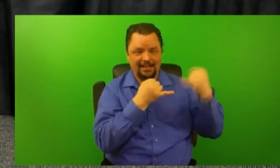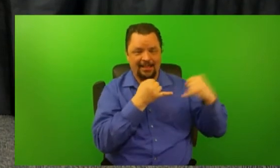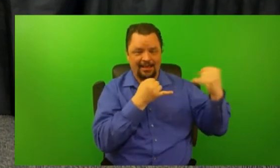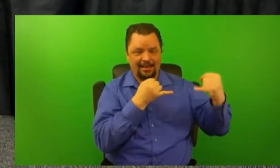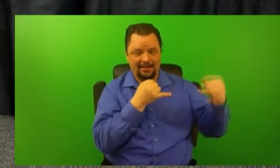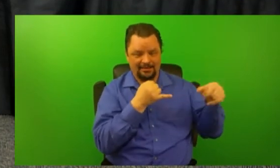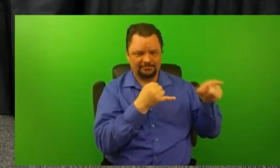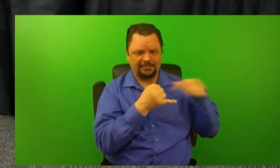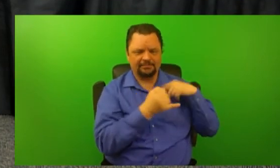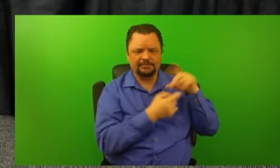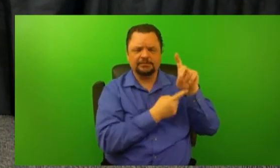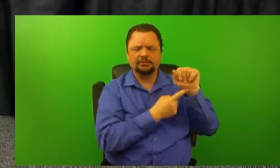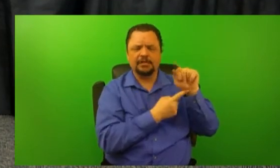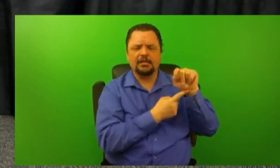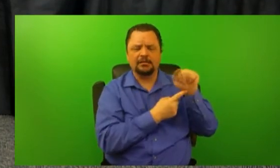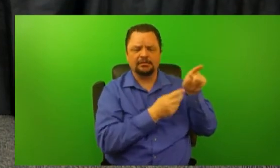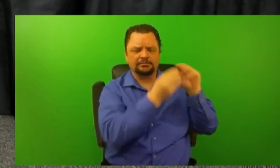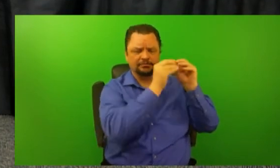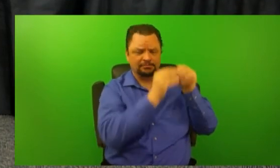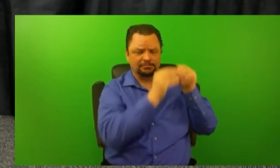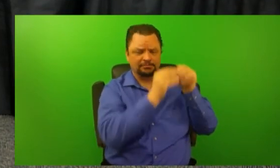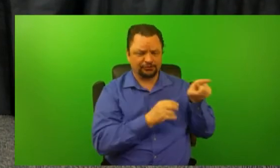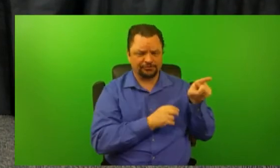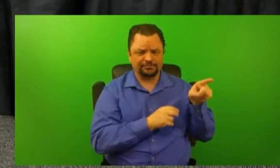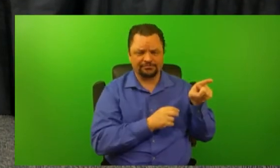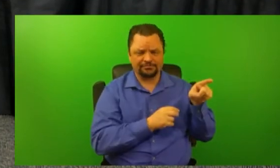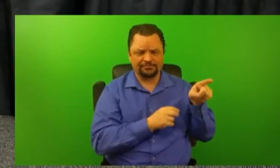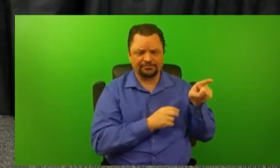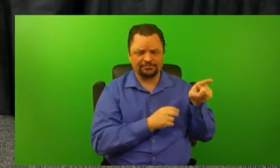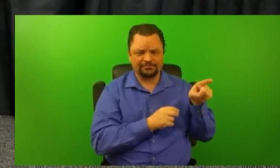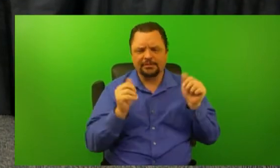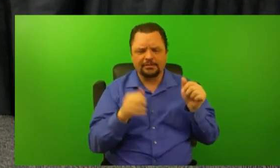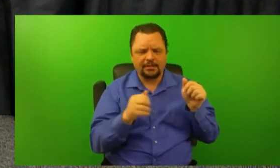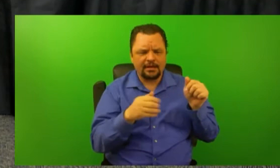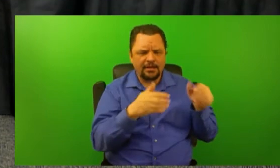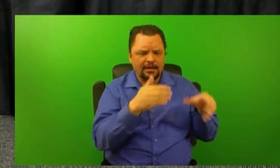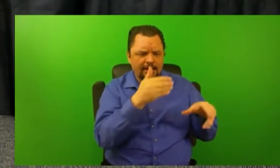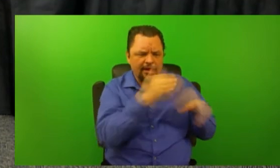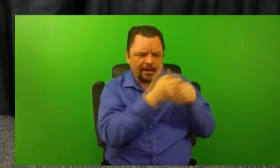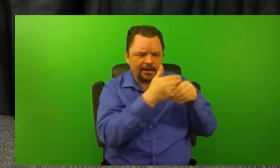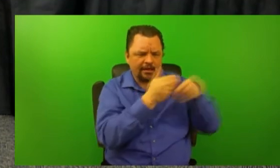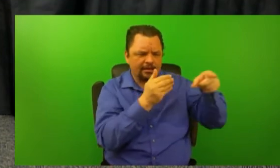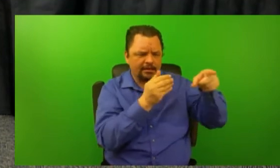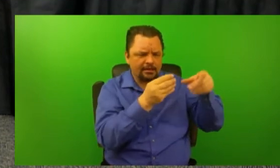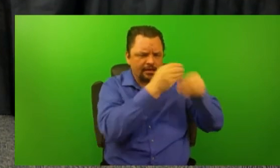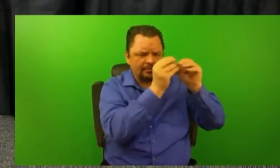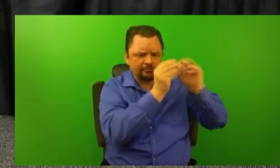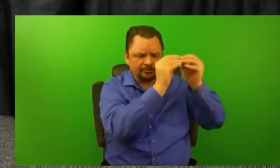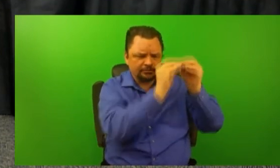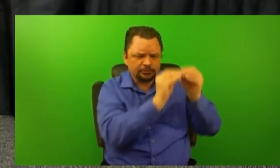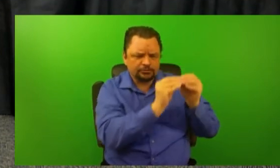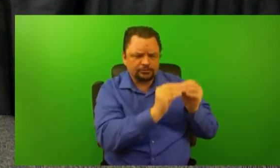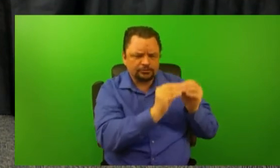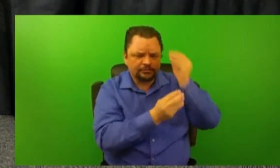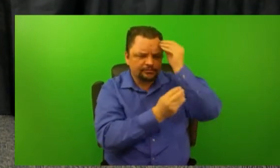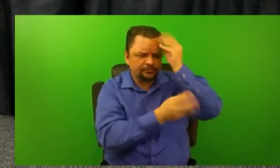data as a smaller font compared to the current data. That's an option. Great suggestion.